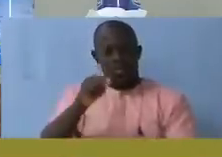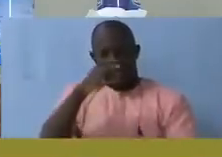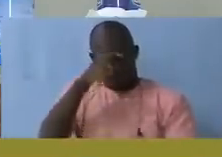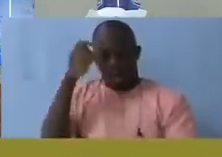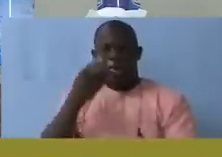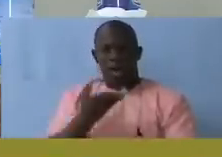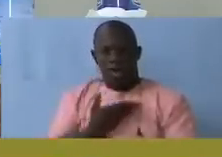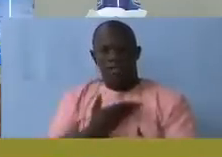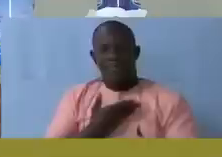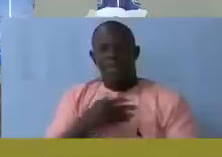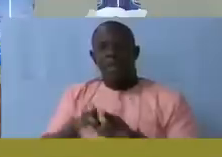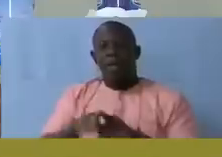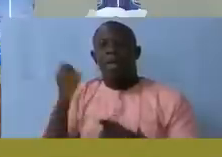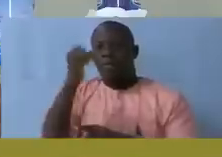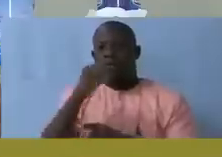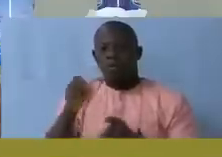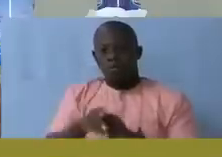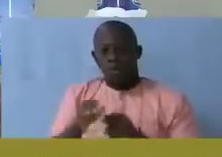because he really actually